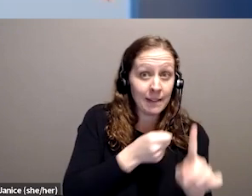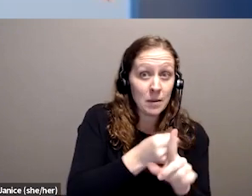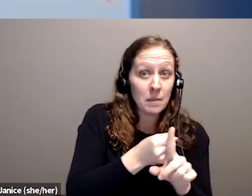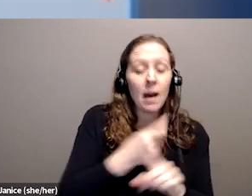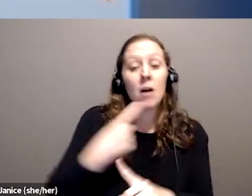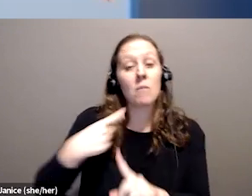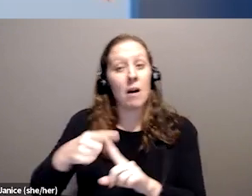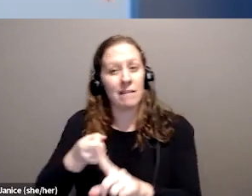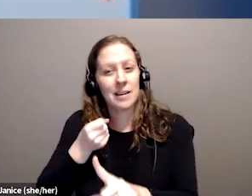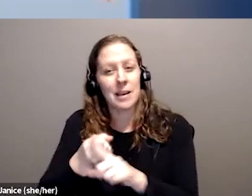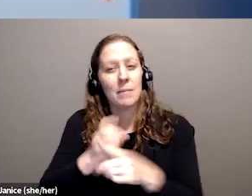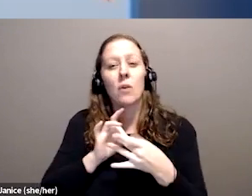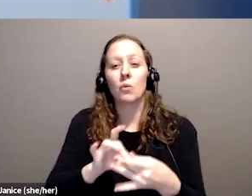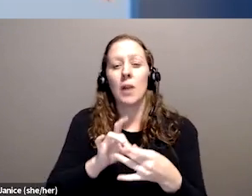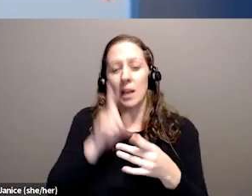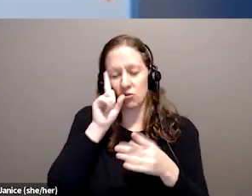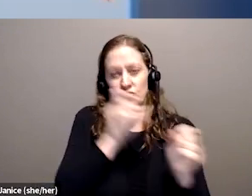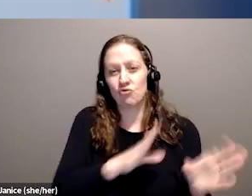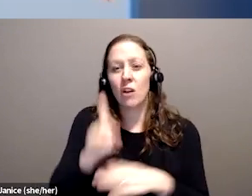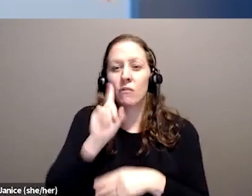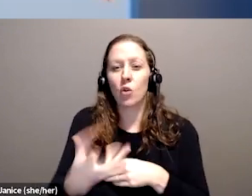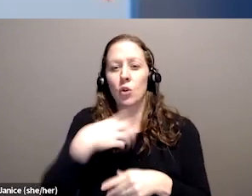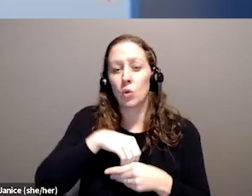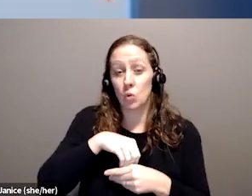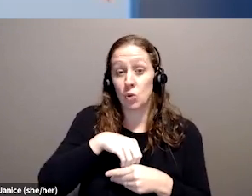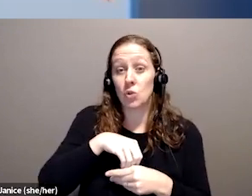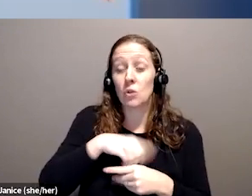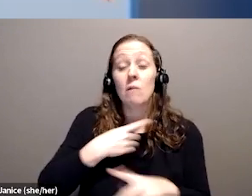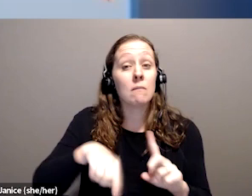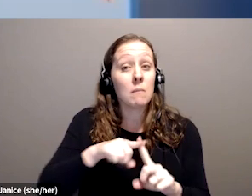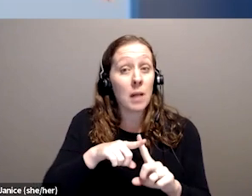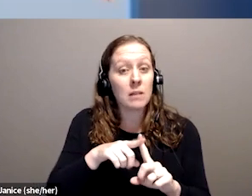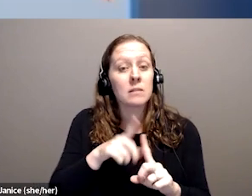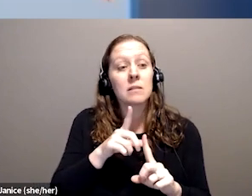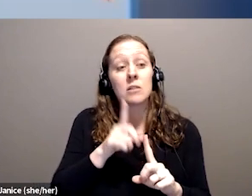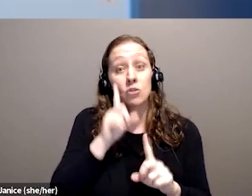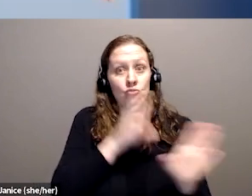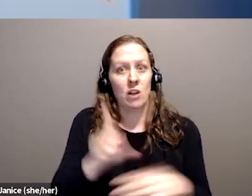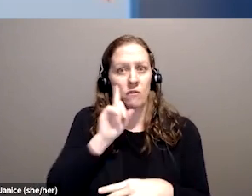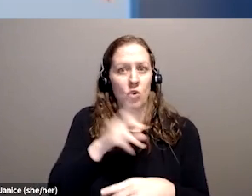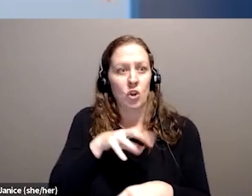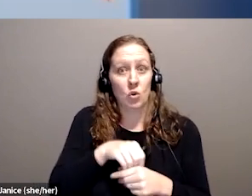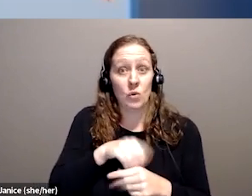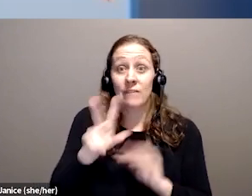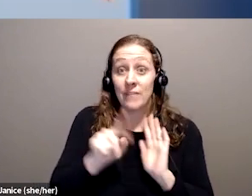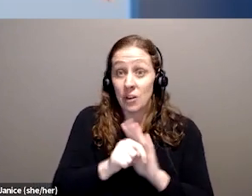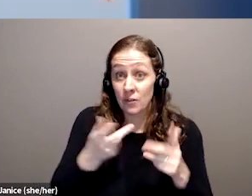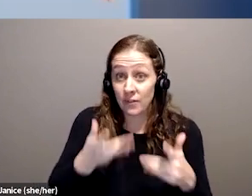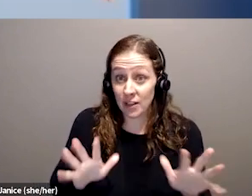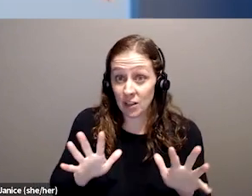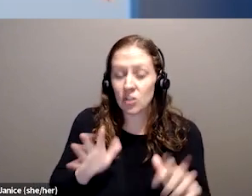implications that are related to strategies for inclusion, as well as strategies for inclusion. Following the video,